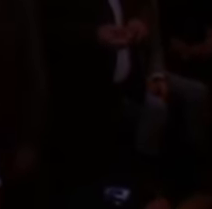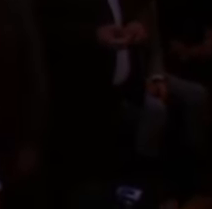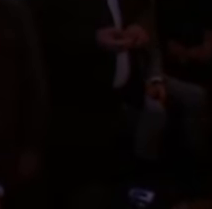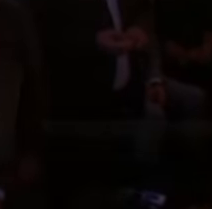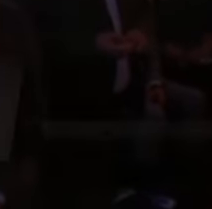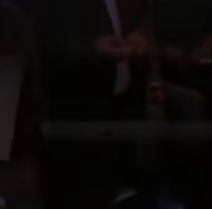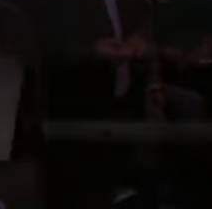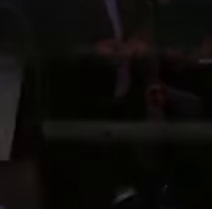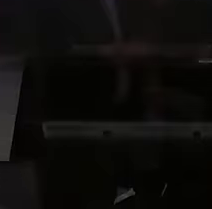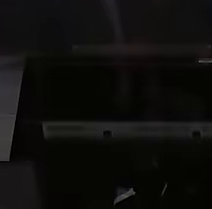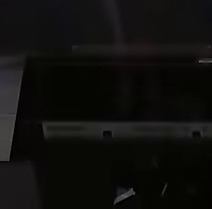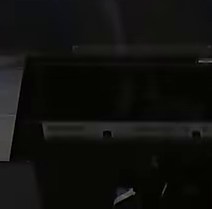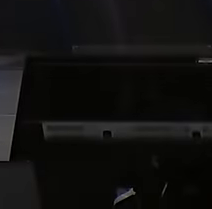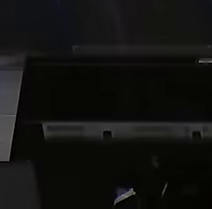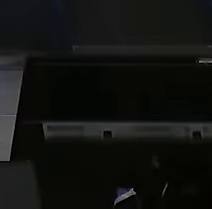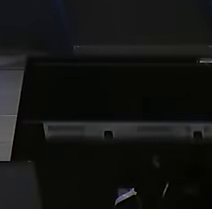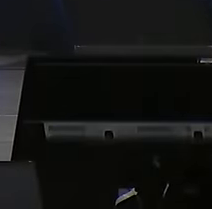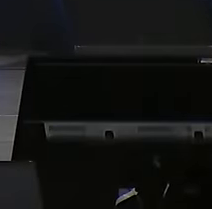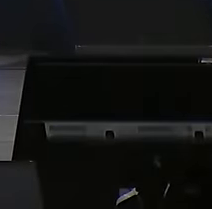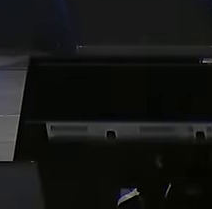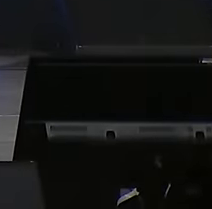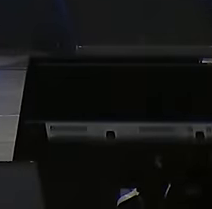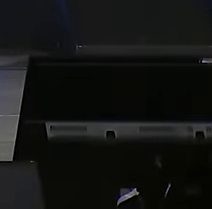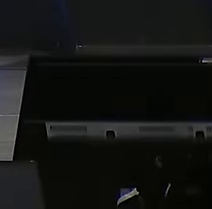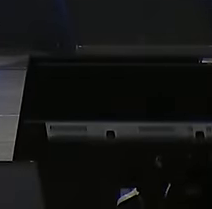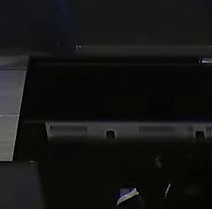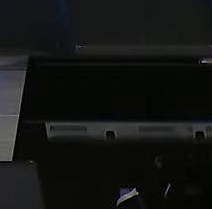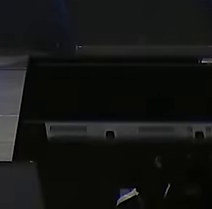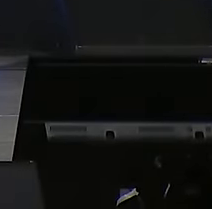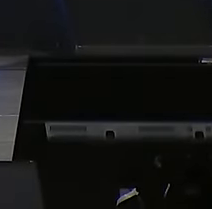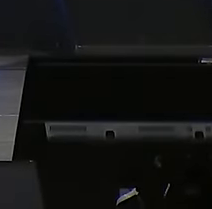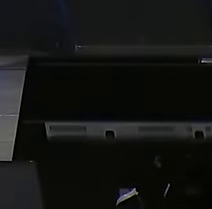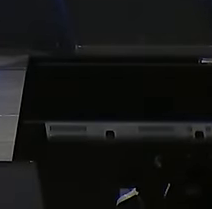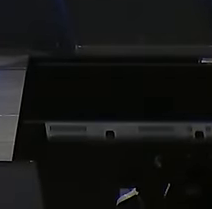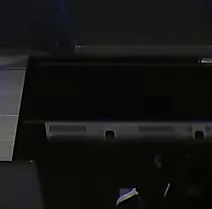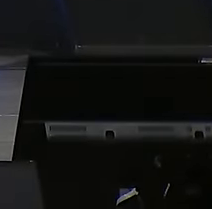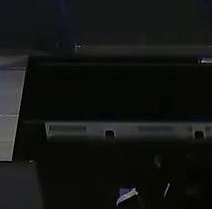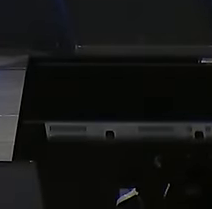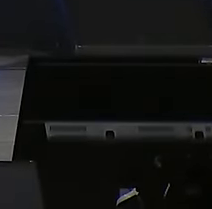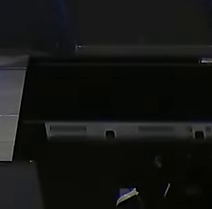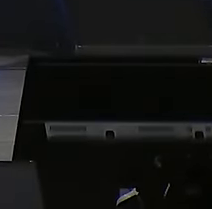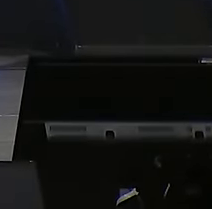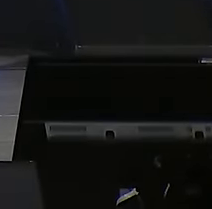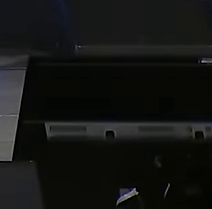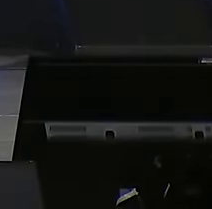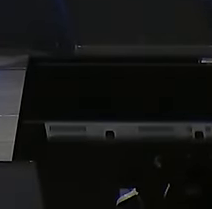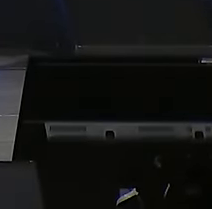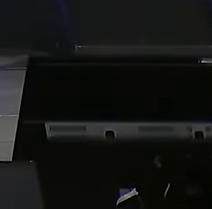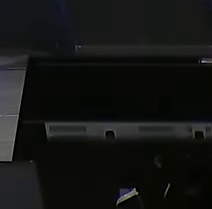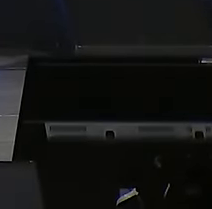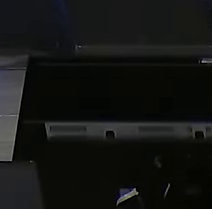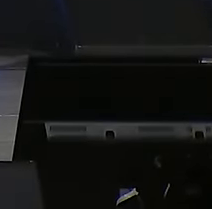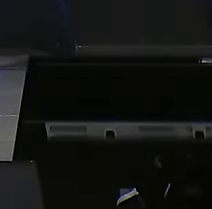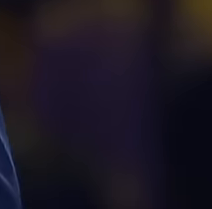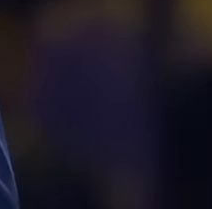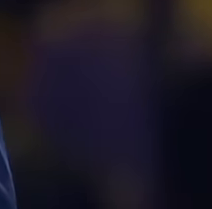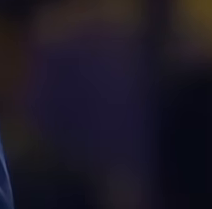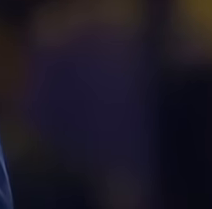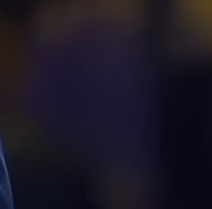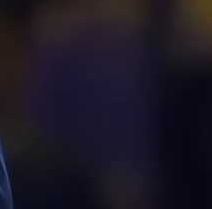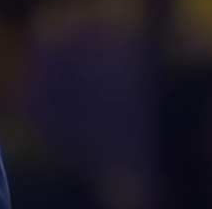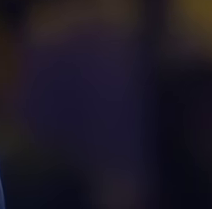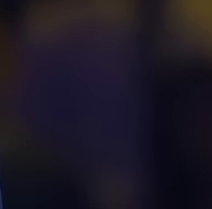For the next 15 minutes, we're going to turn this arena into a house of